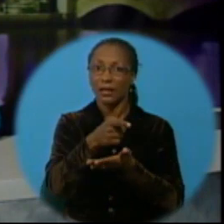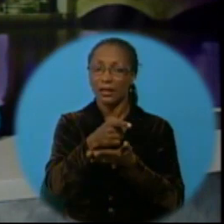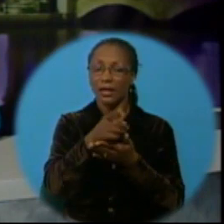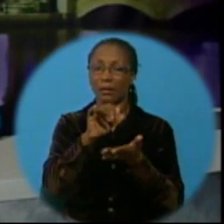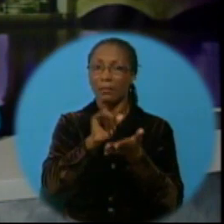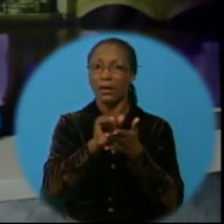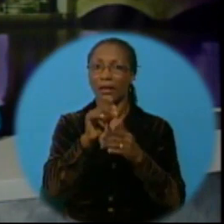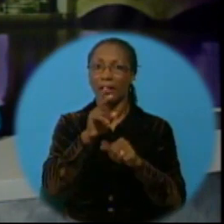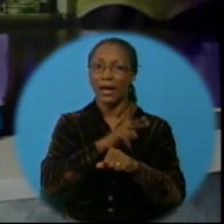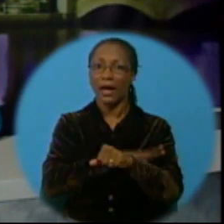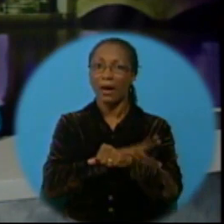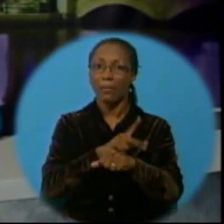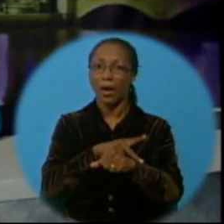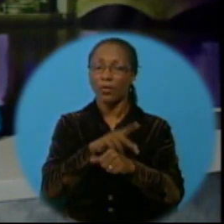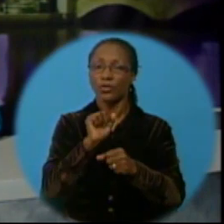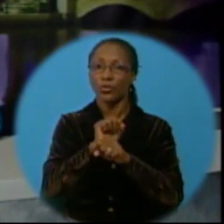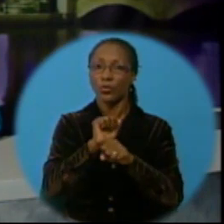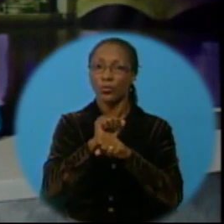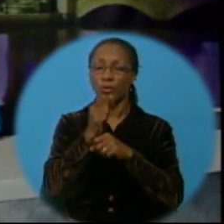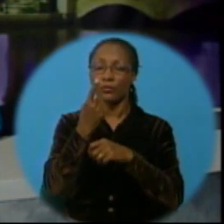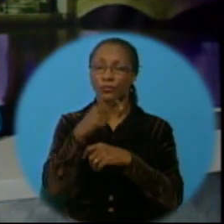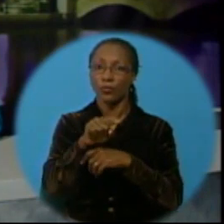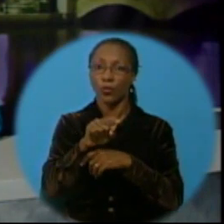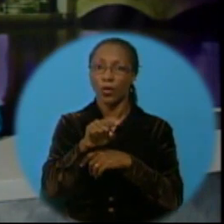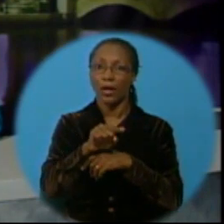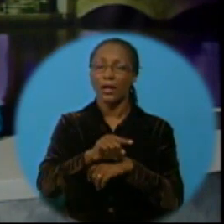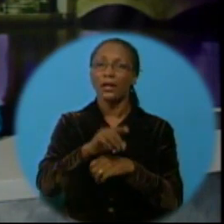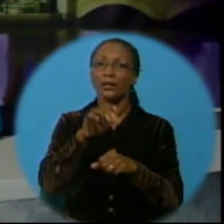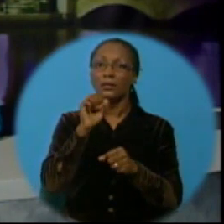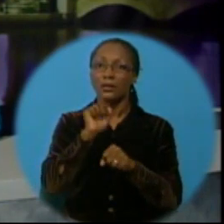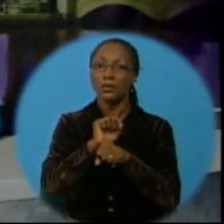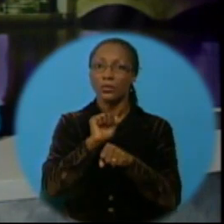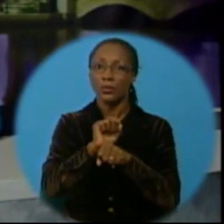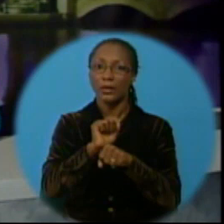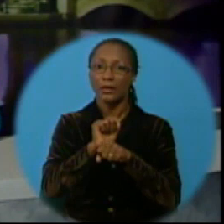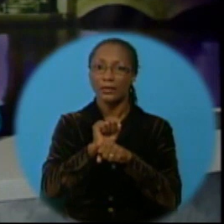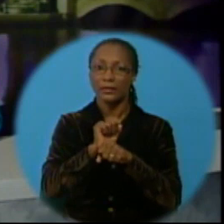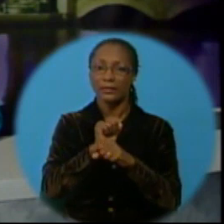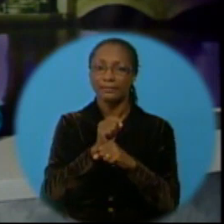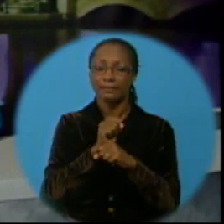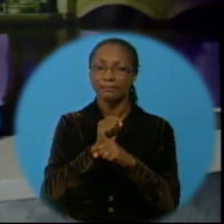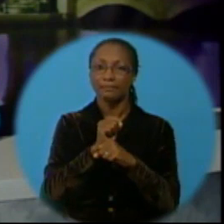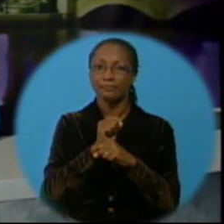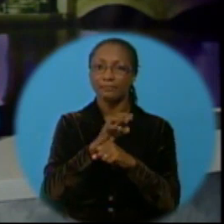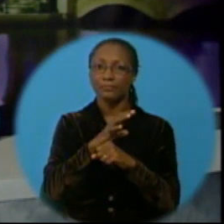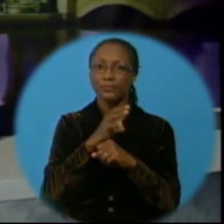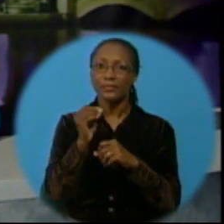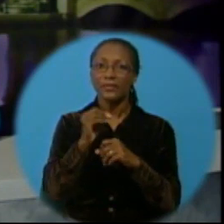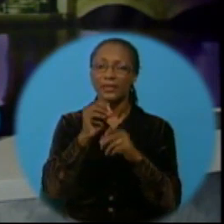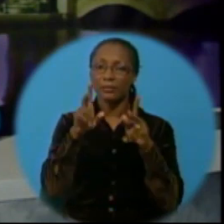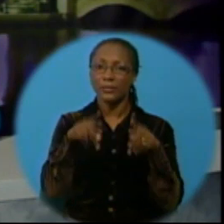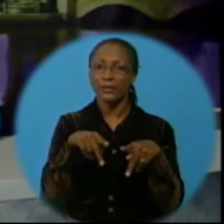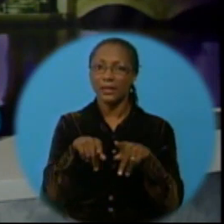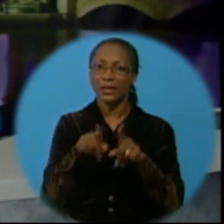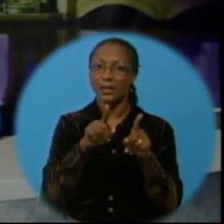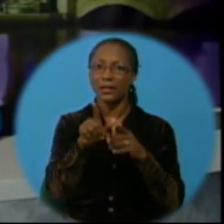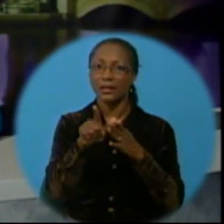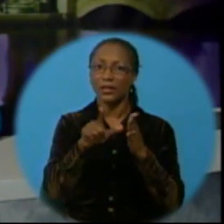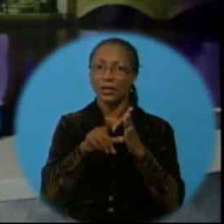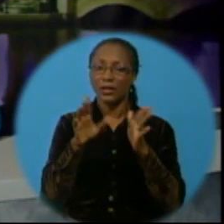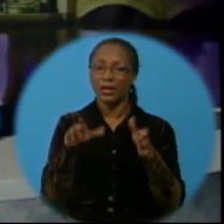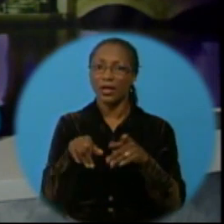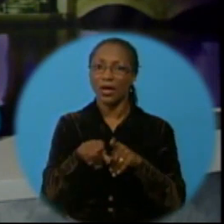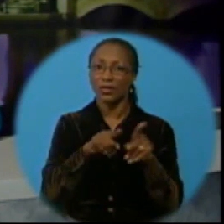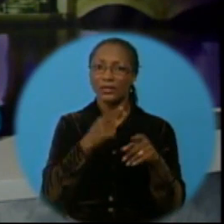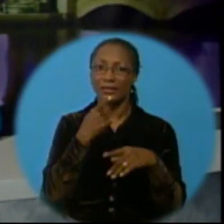being worked on still does not impact the work of the decision-making body. The source also noted that the decisions of the